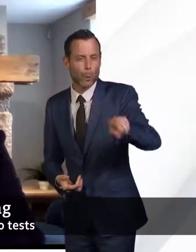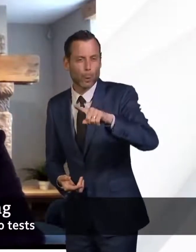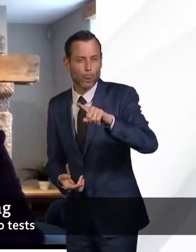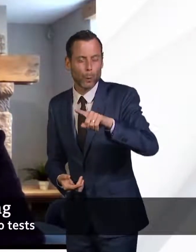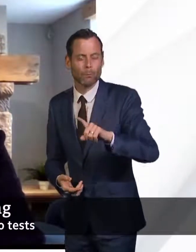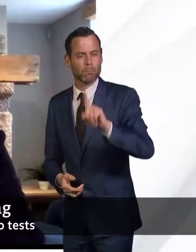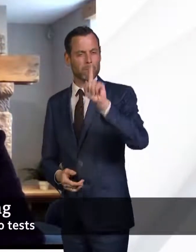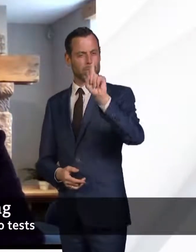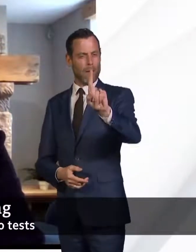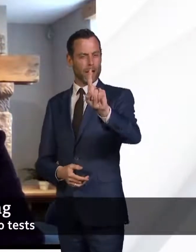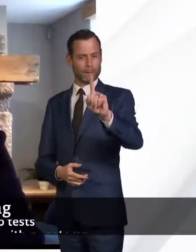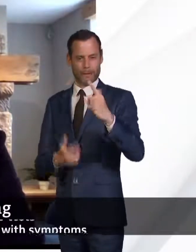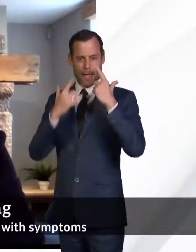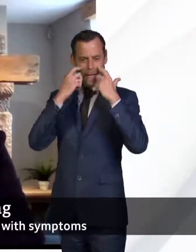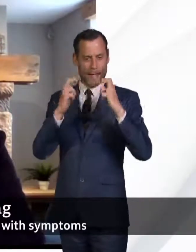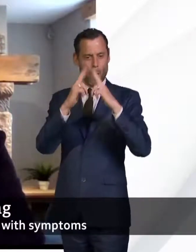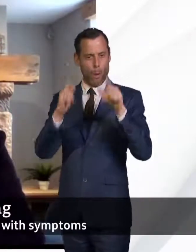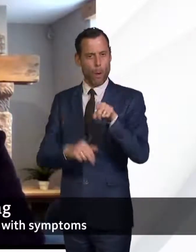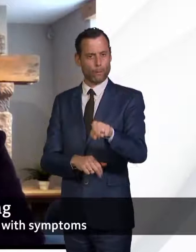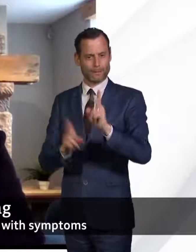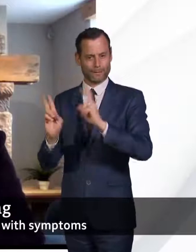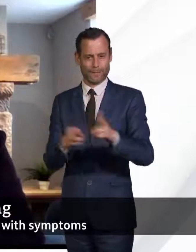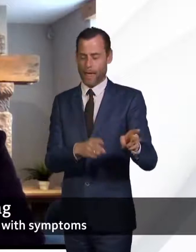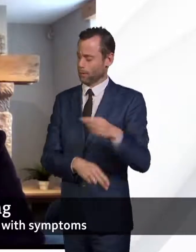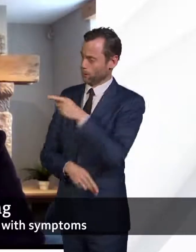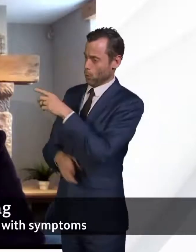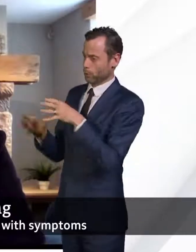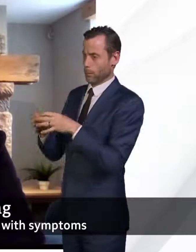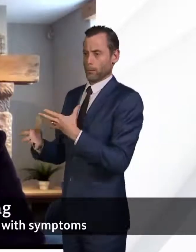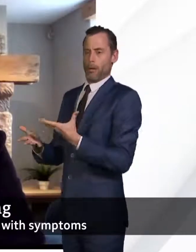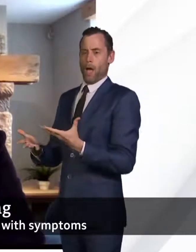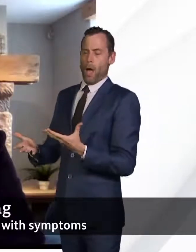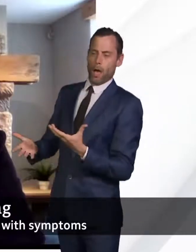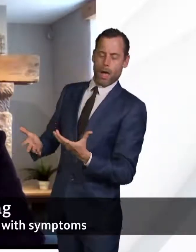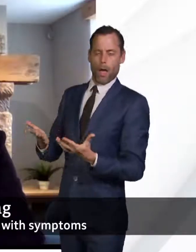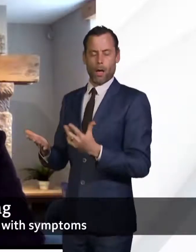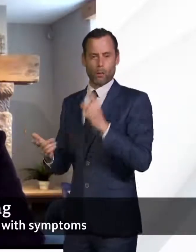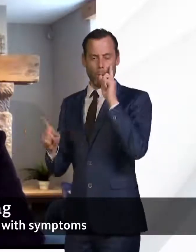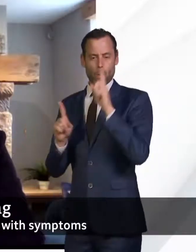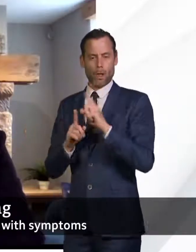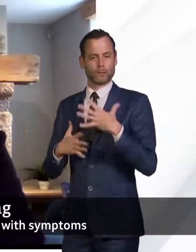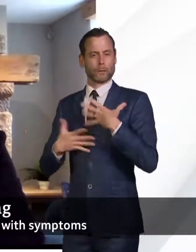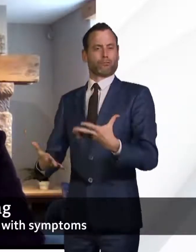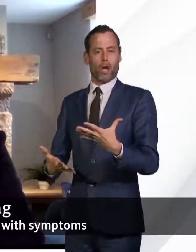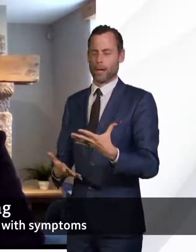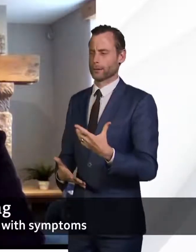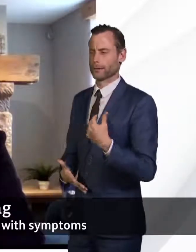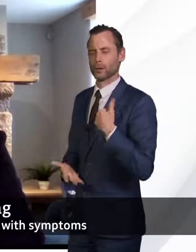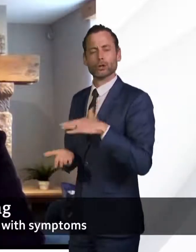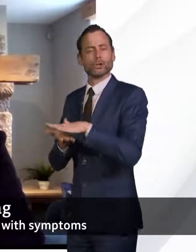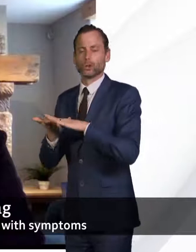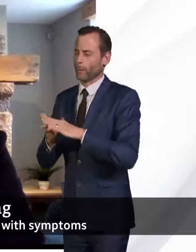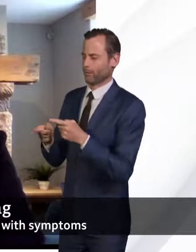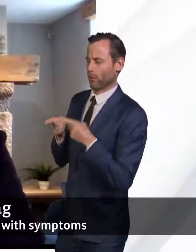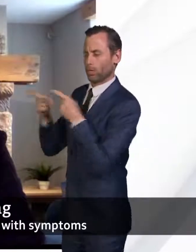in care homes seem to take you and your department by surprise. I wonder, and this isn't meant to be a clever catch-you-out question at